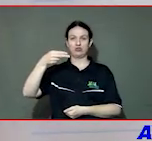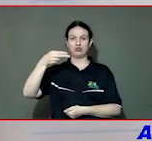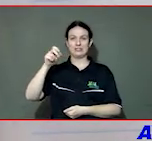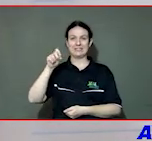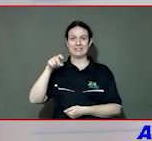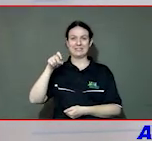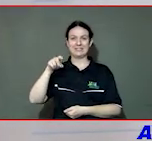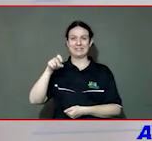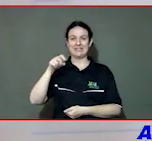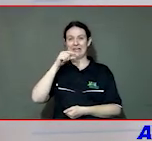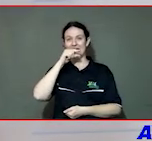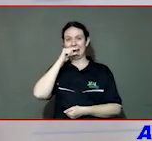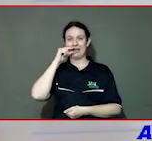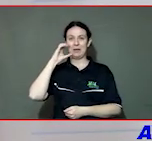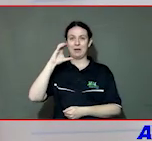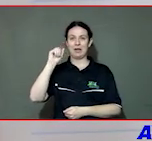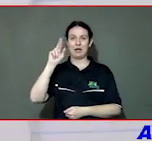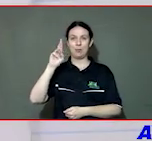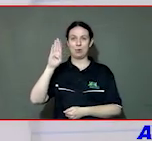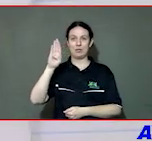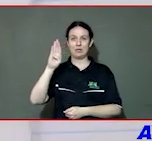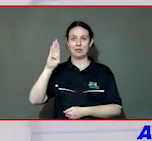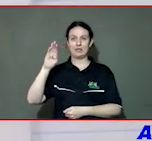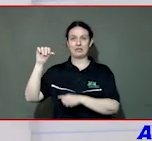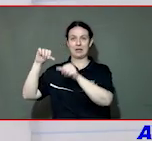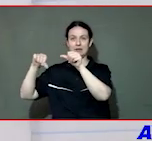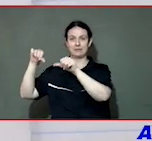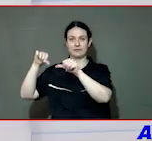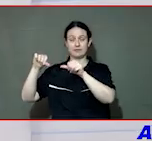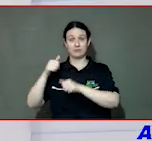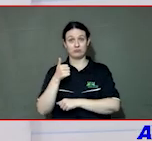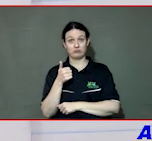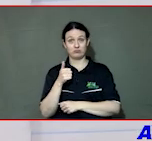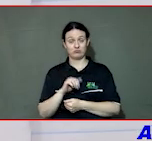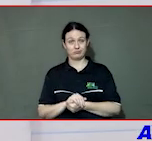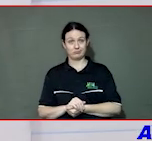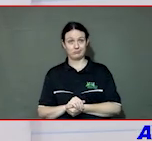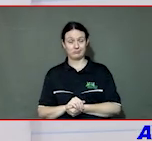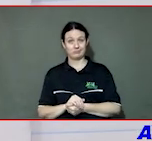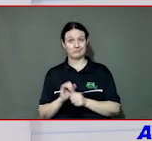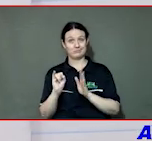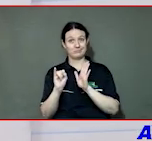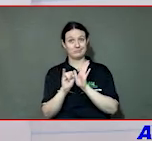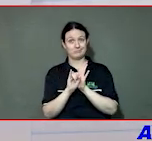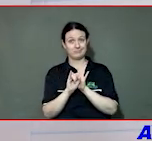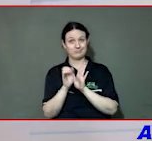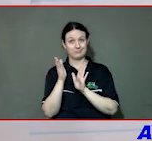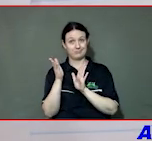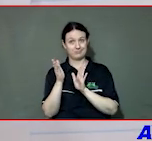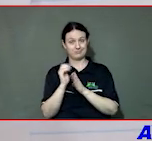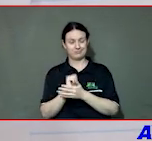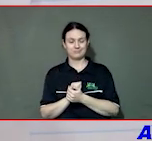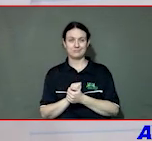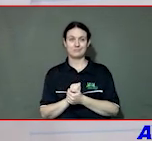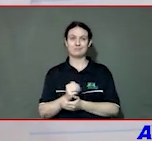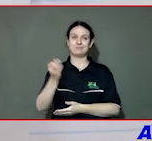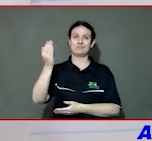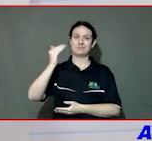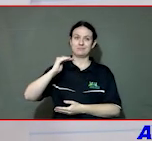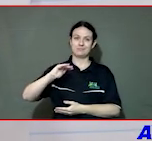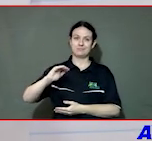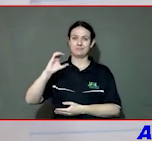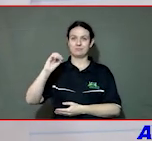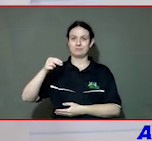your carboxylic acid. Okay, so I'm just identifying them in short.